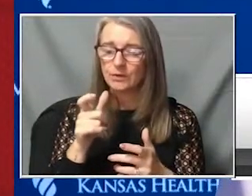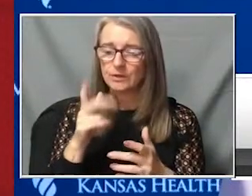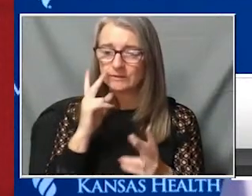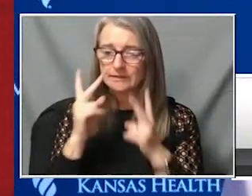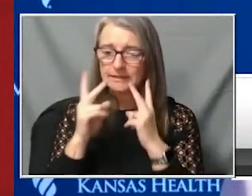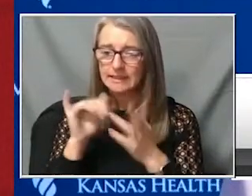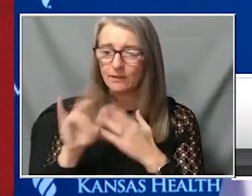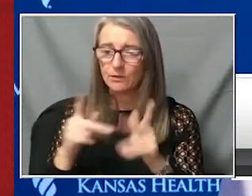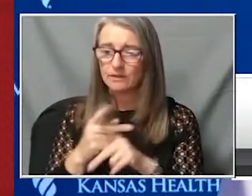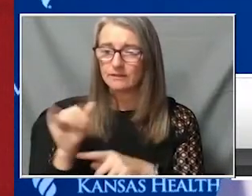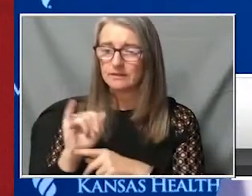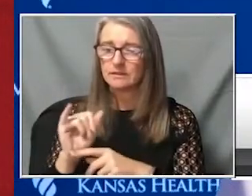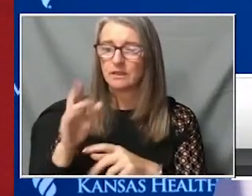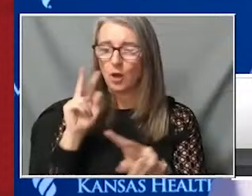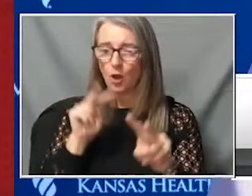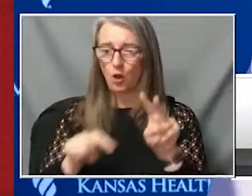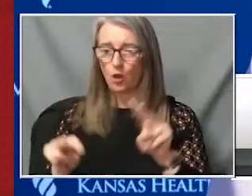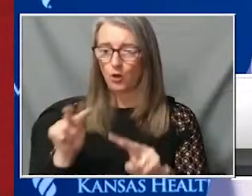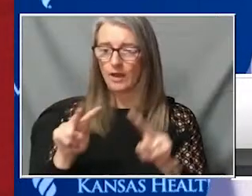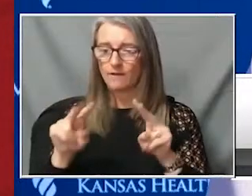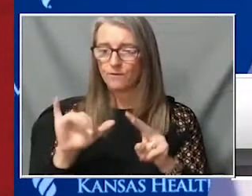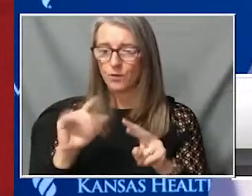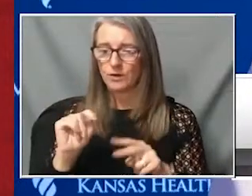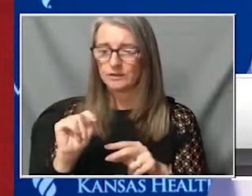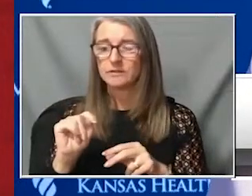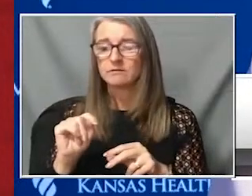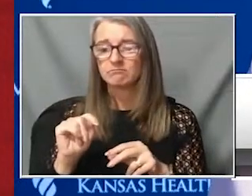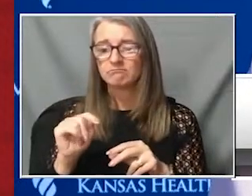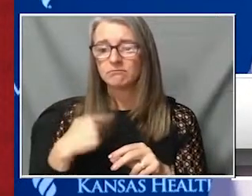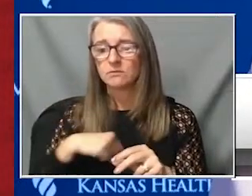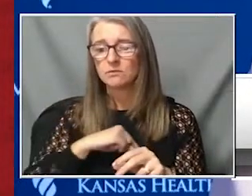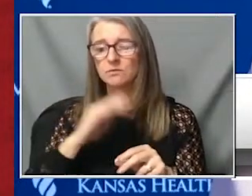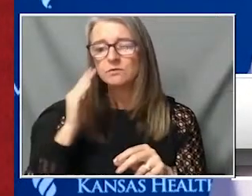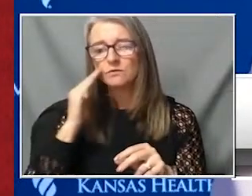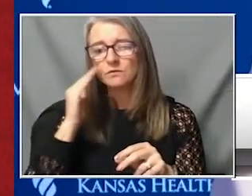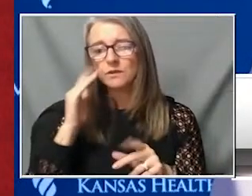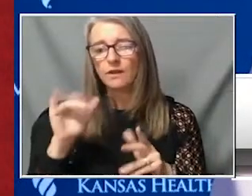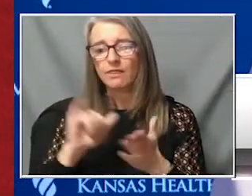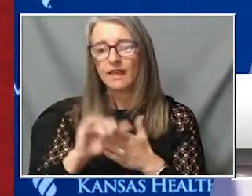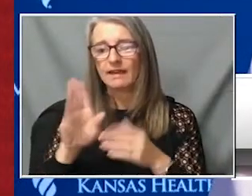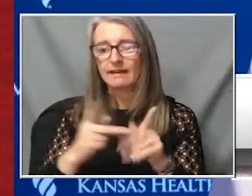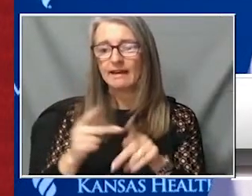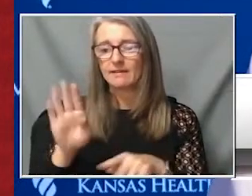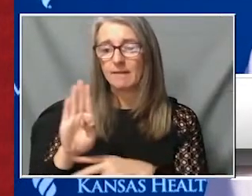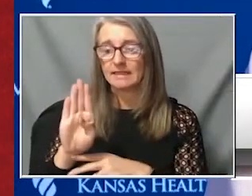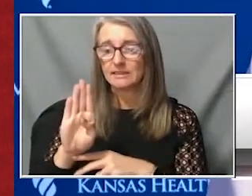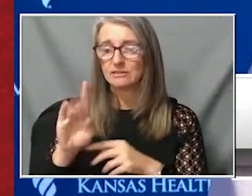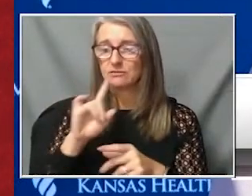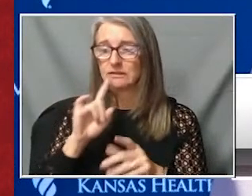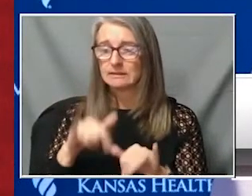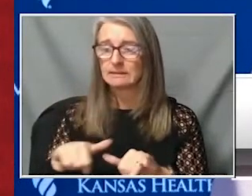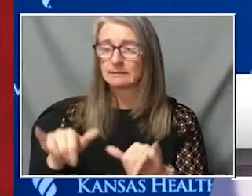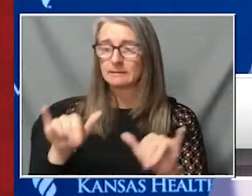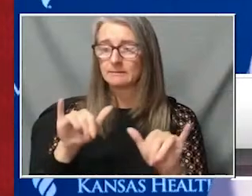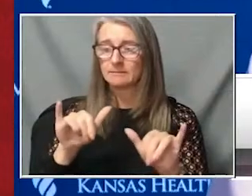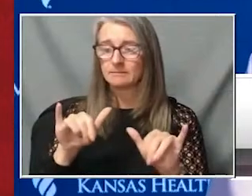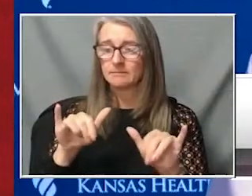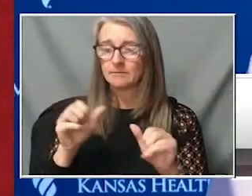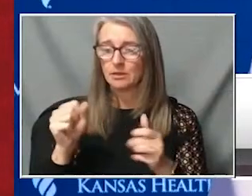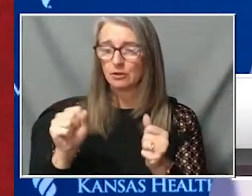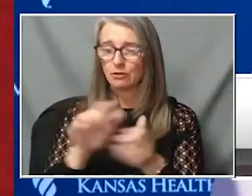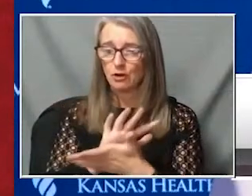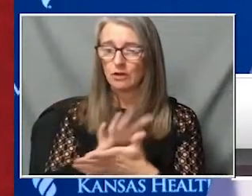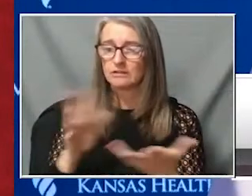infections, just to be on the lookout for that. But again, we do know that this type of bacteria is common. It does cause a lot